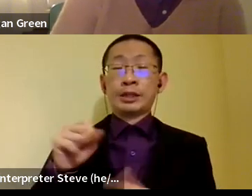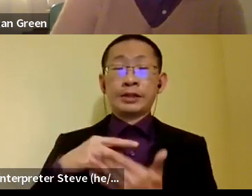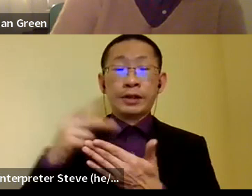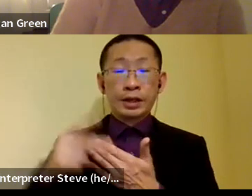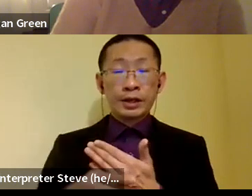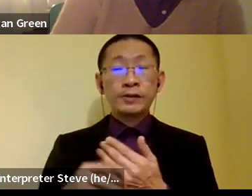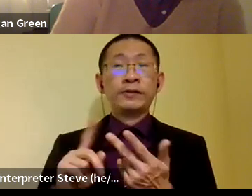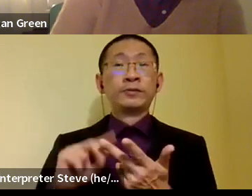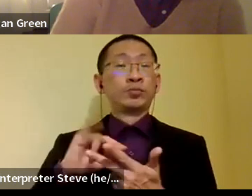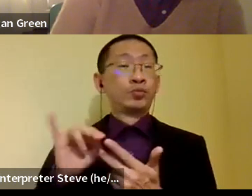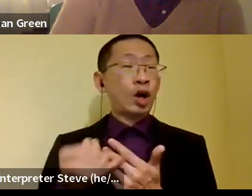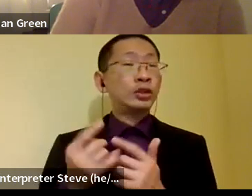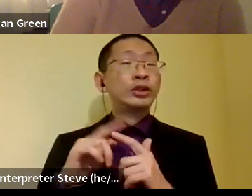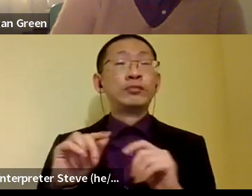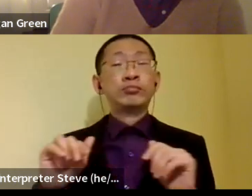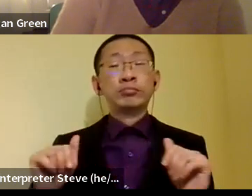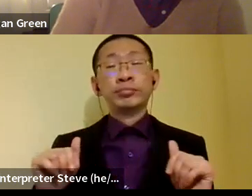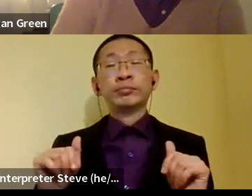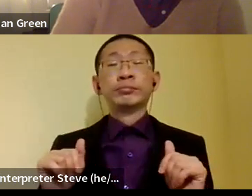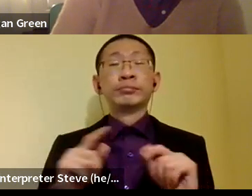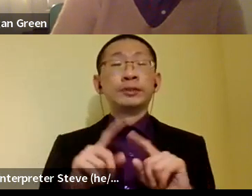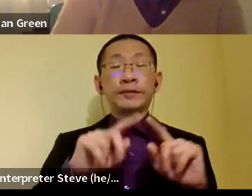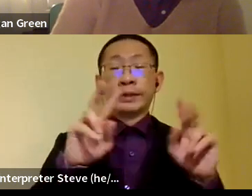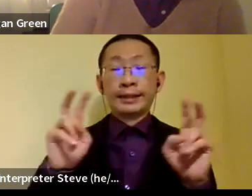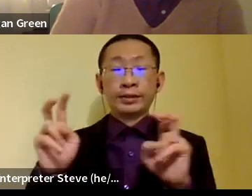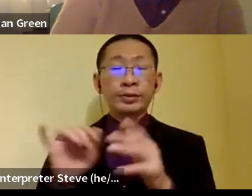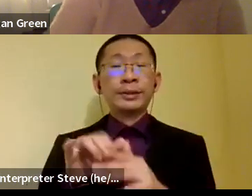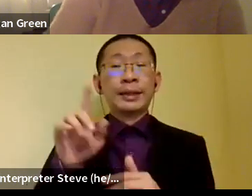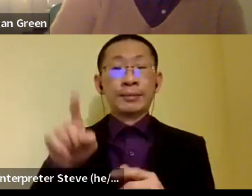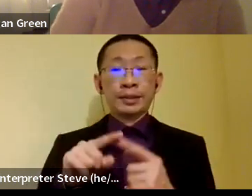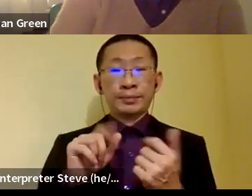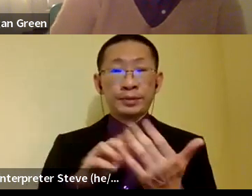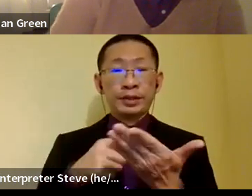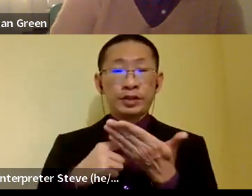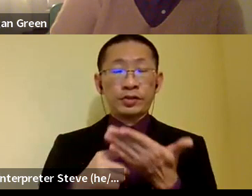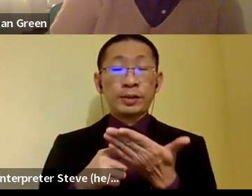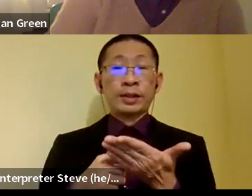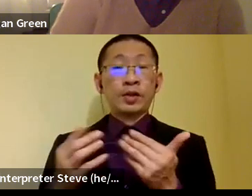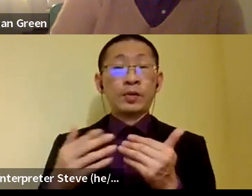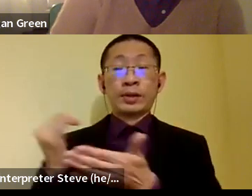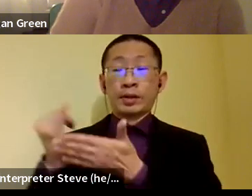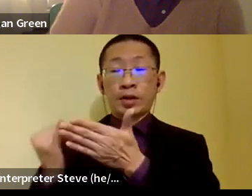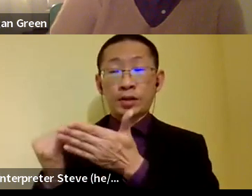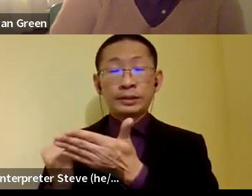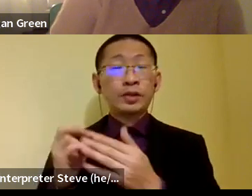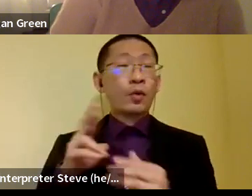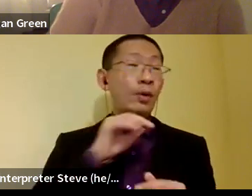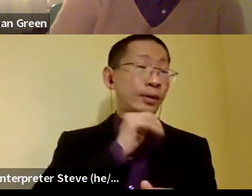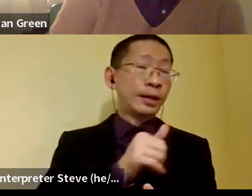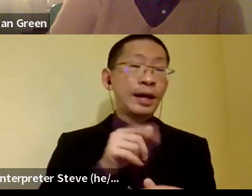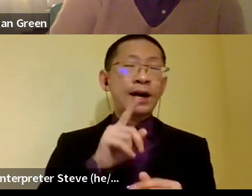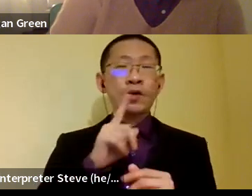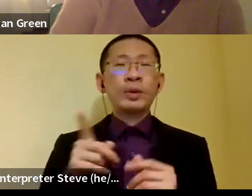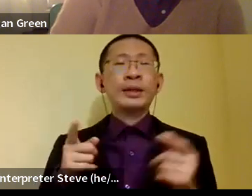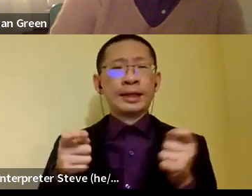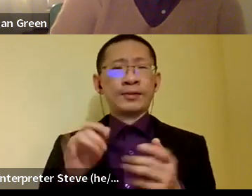programs, you know, issues that need to be addressed, whether it be artistic or not, really get